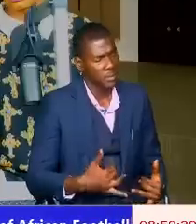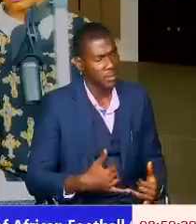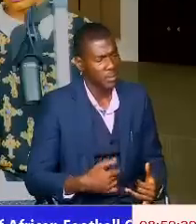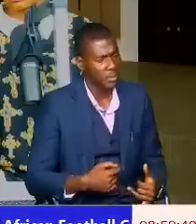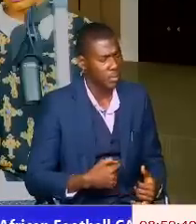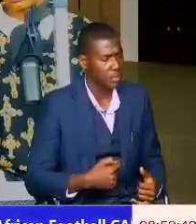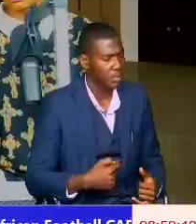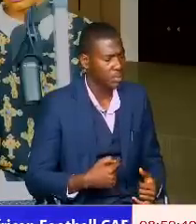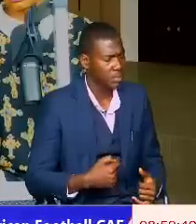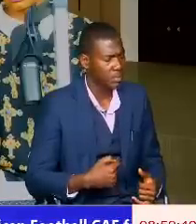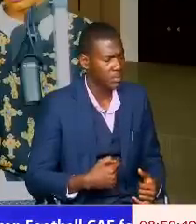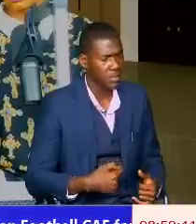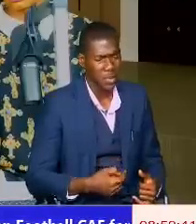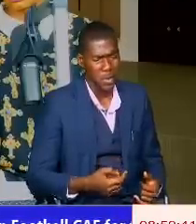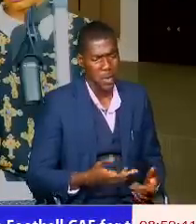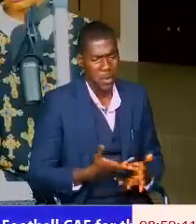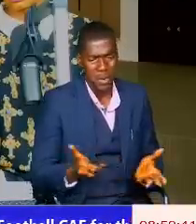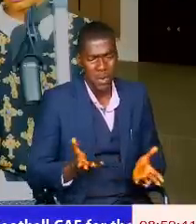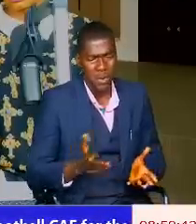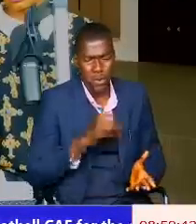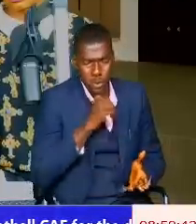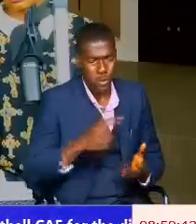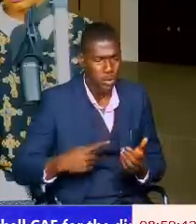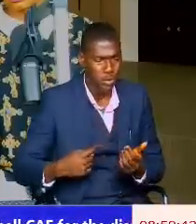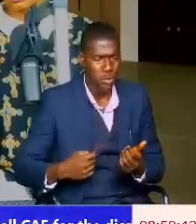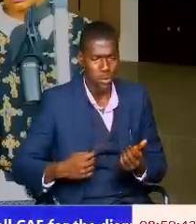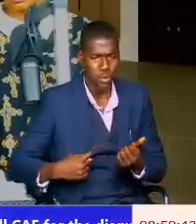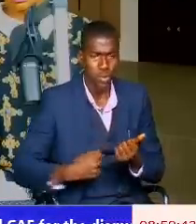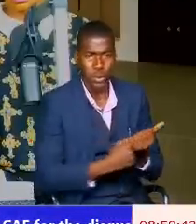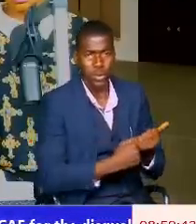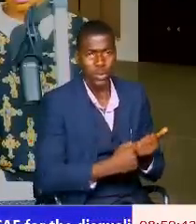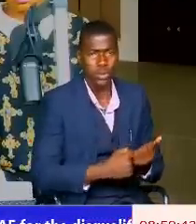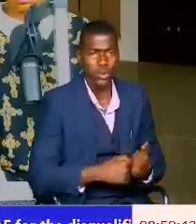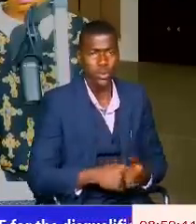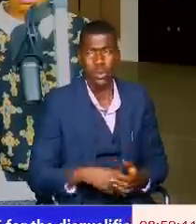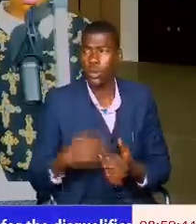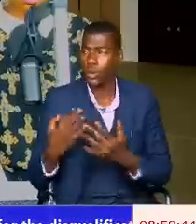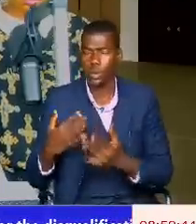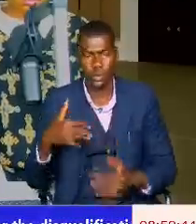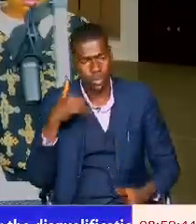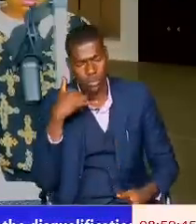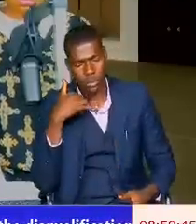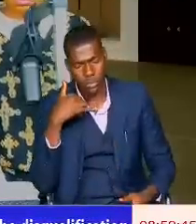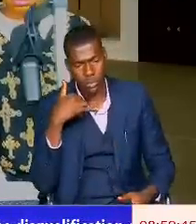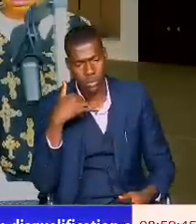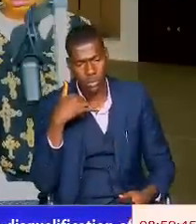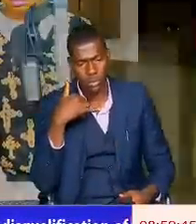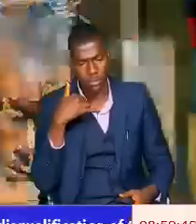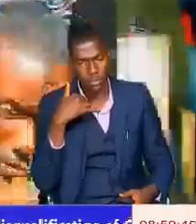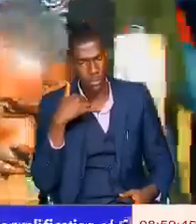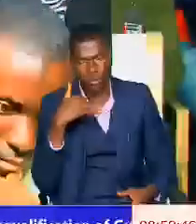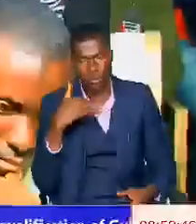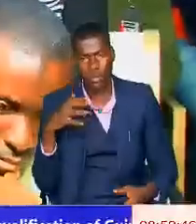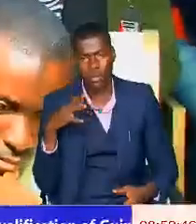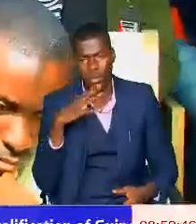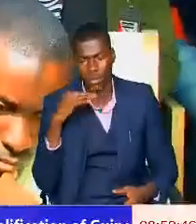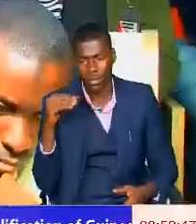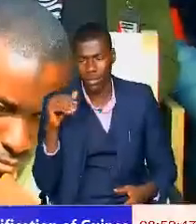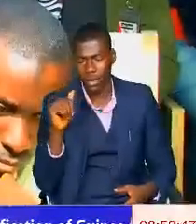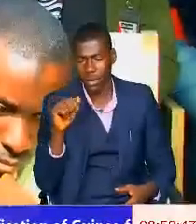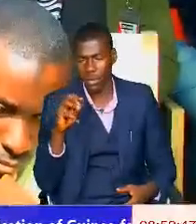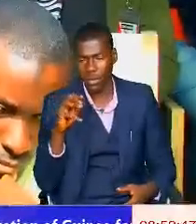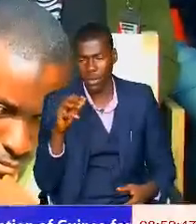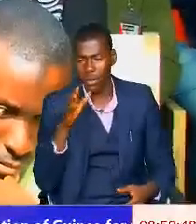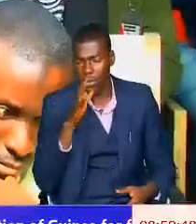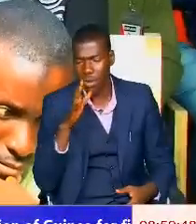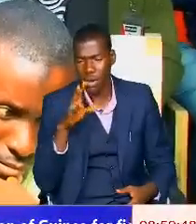So they are not in support of it since then. So hold on. Mommy Amira. My super president,